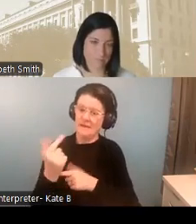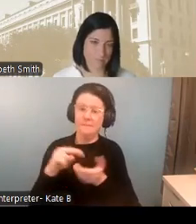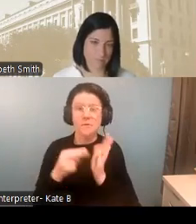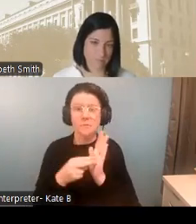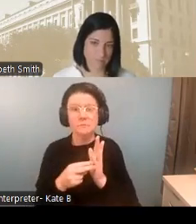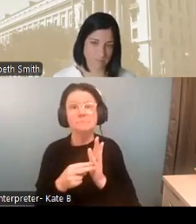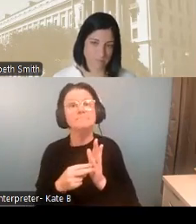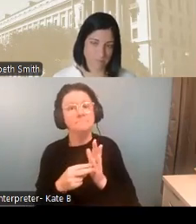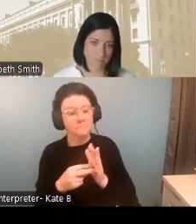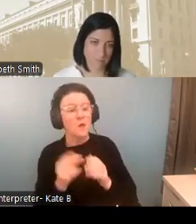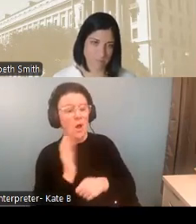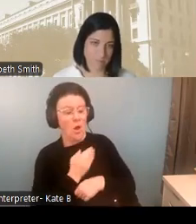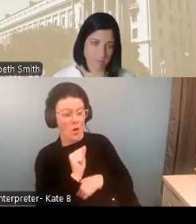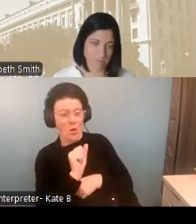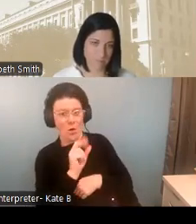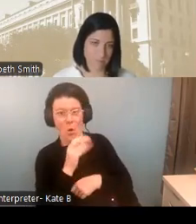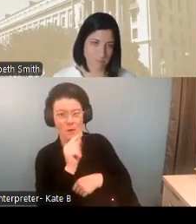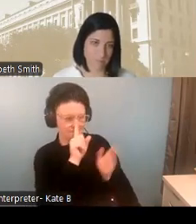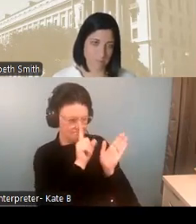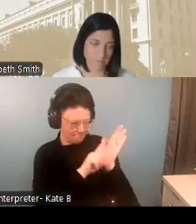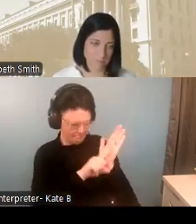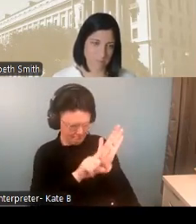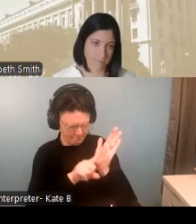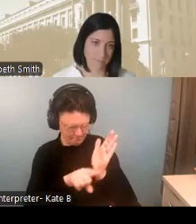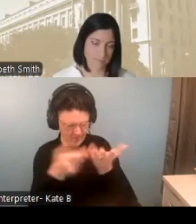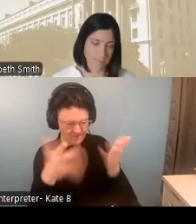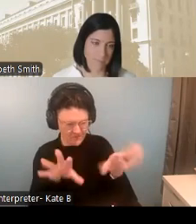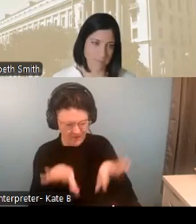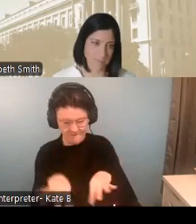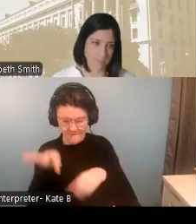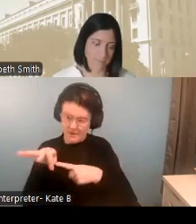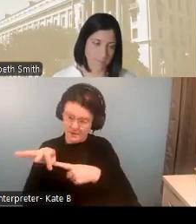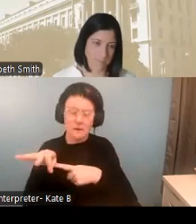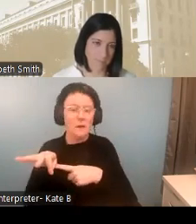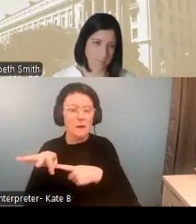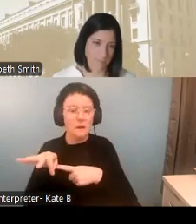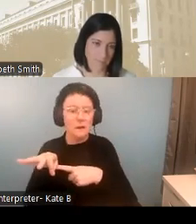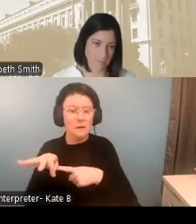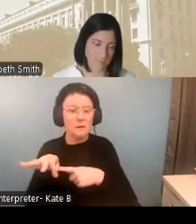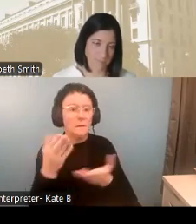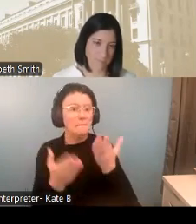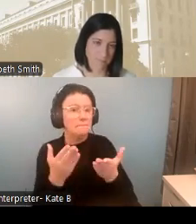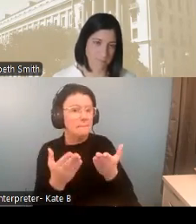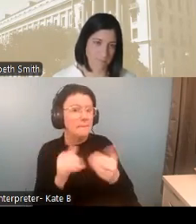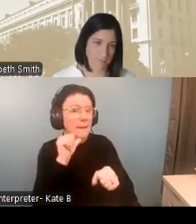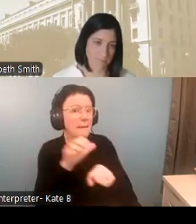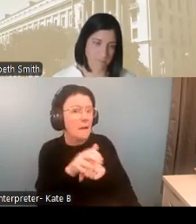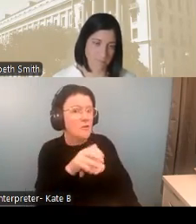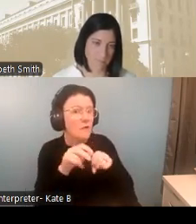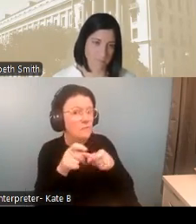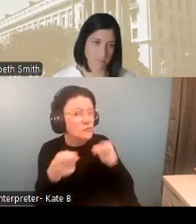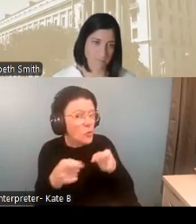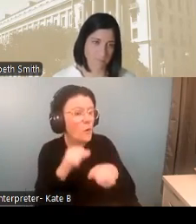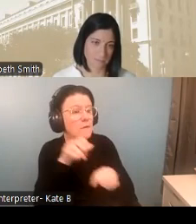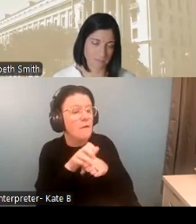a result of the audit work completed by an auditor. A finding may involve deficiencies with an internal control. It could